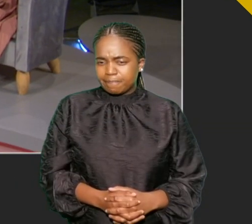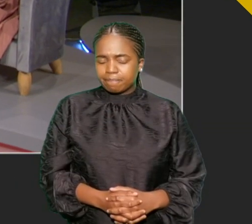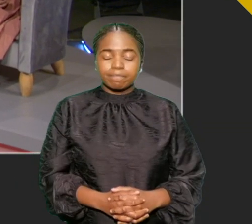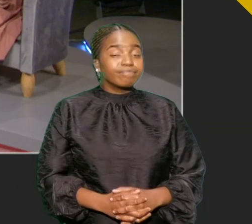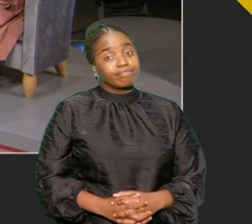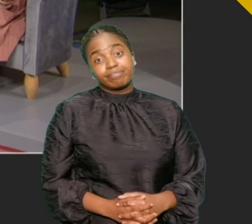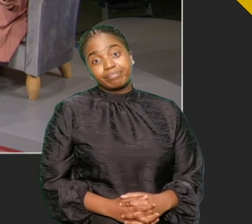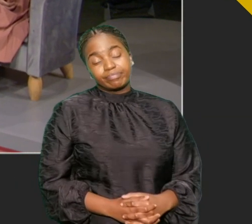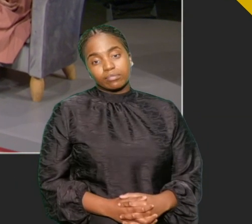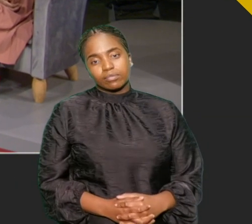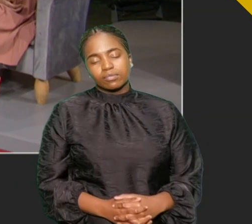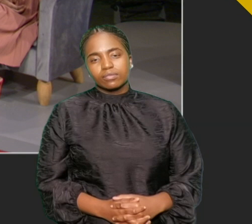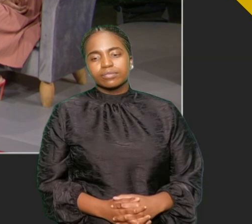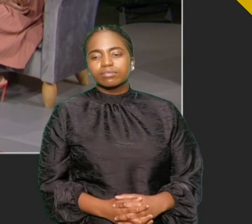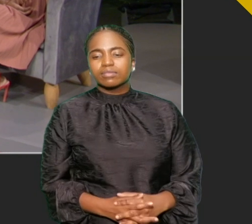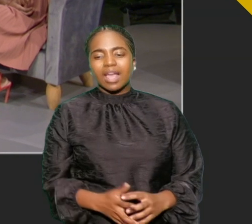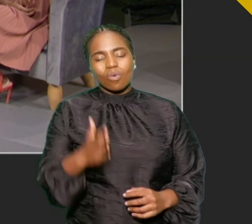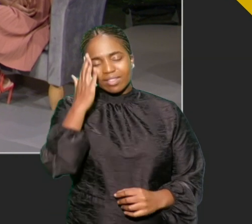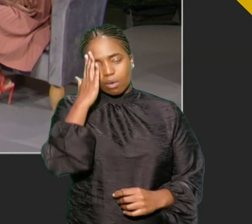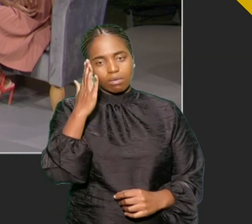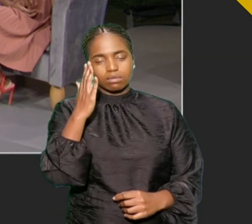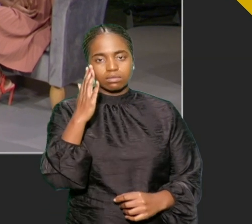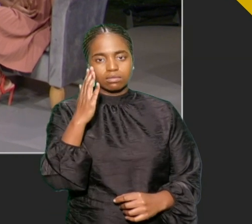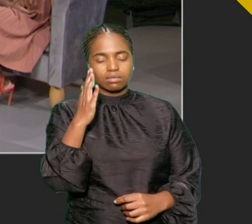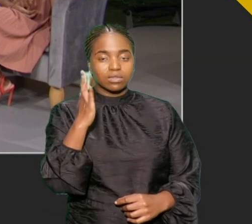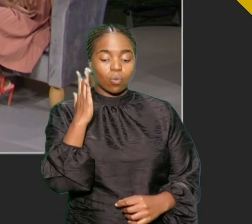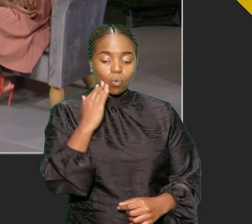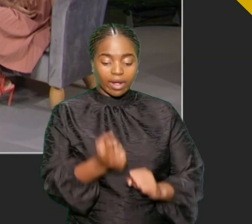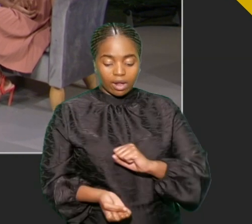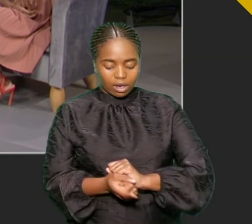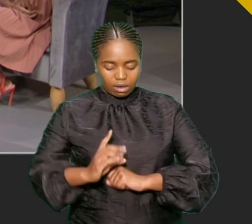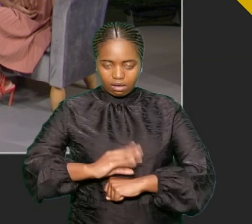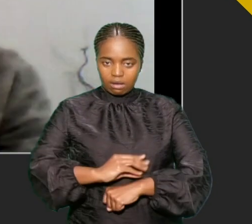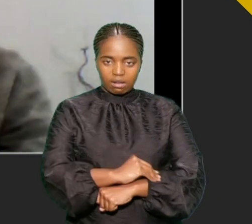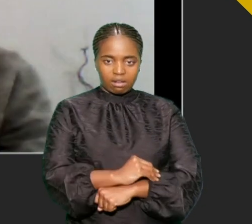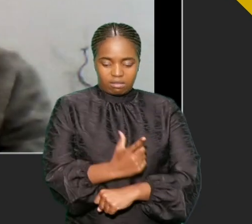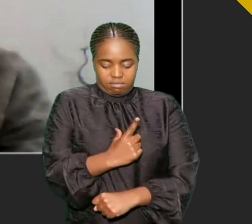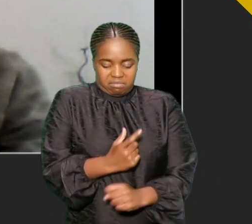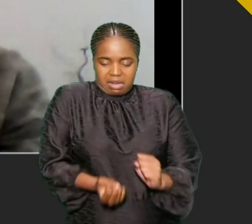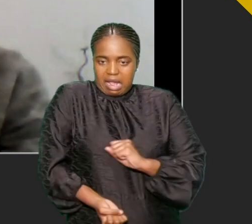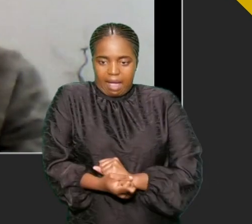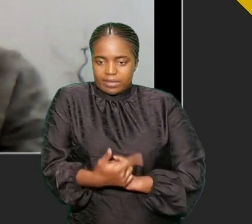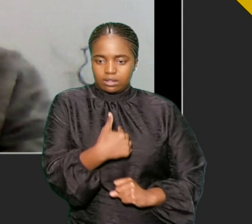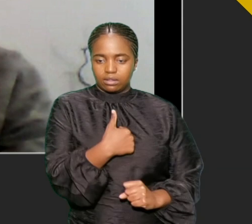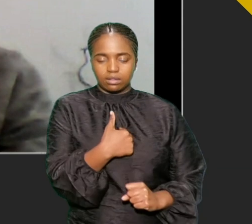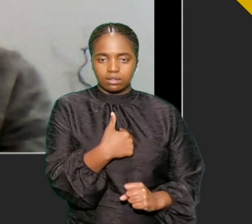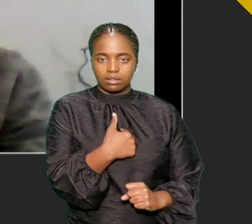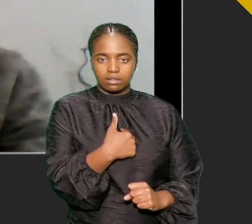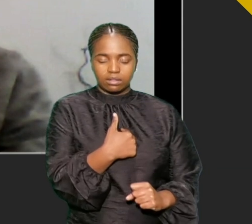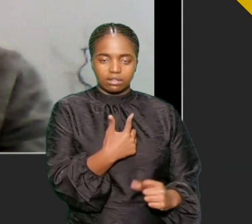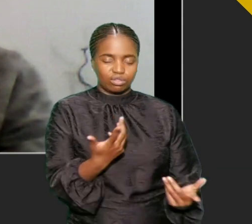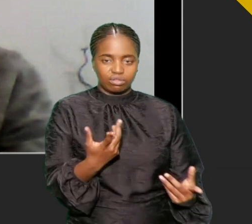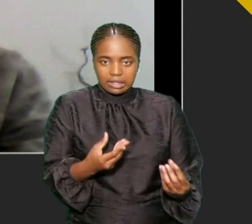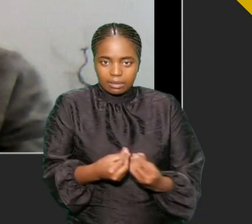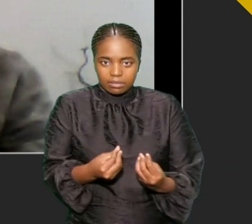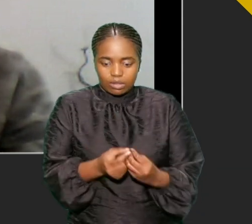You know, I don't think you even know that you have this kind of resilience. You just slept with this thing that you